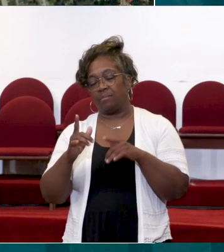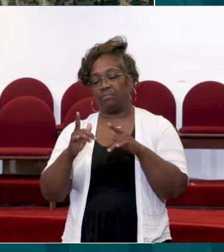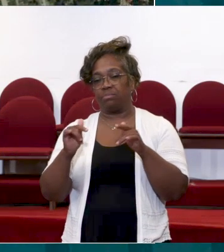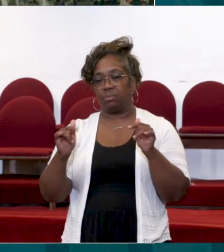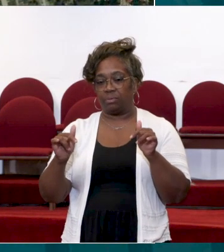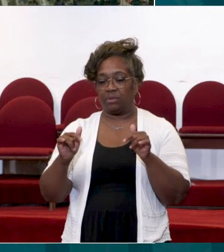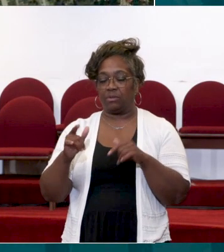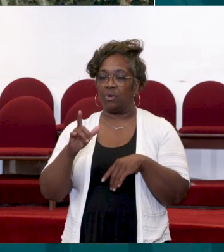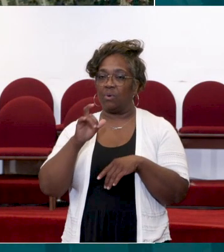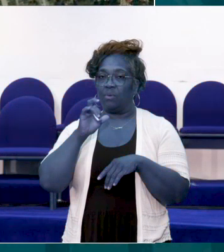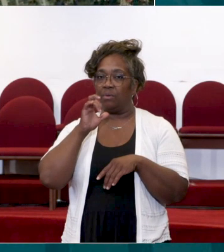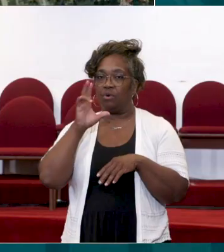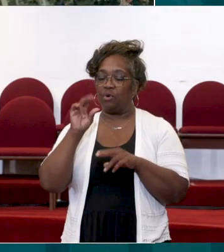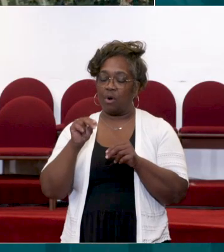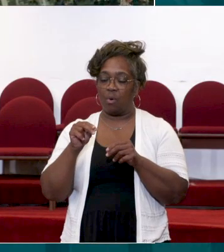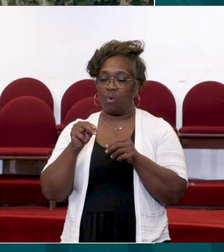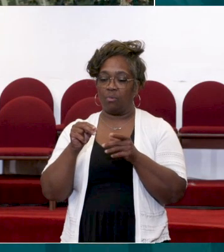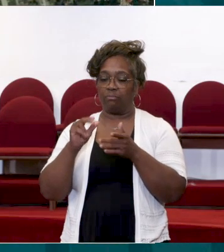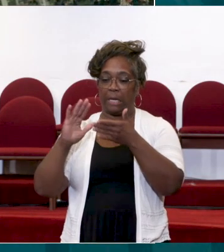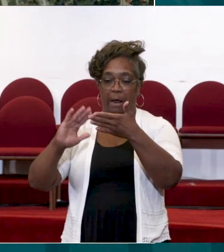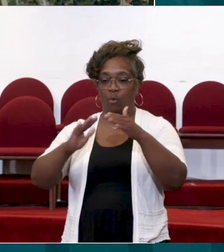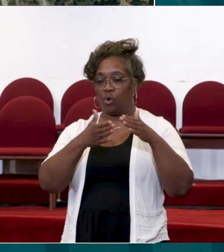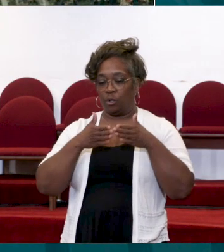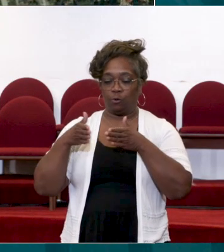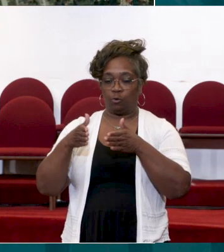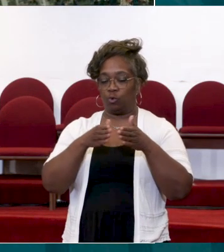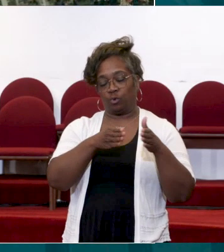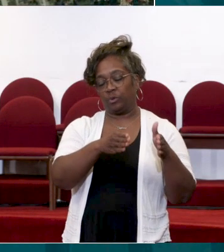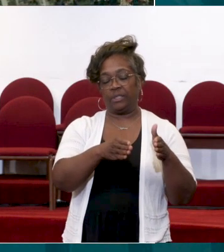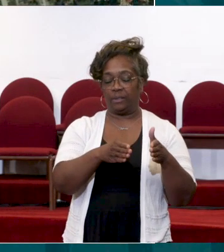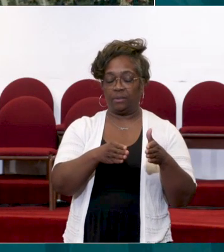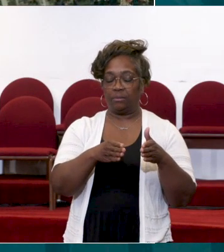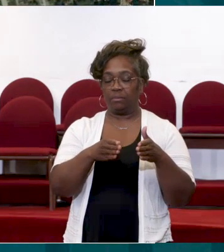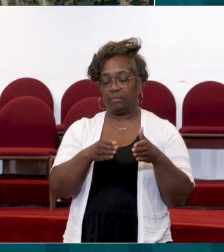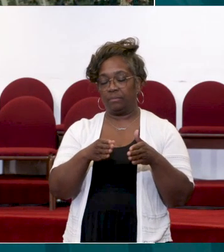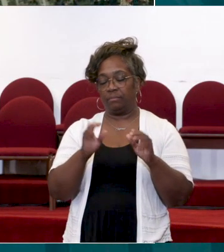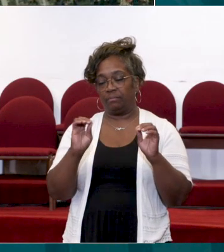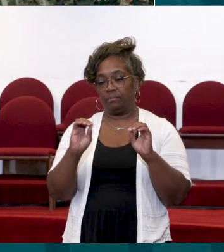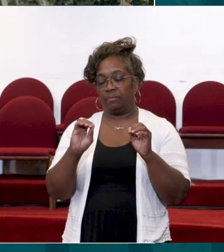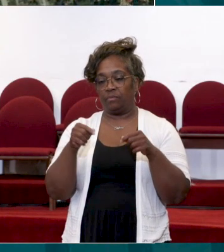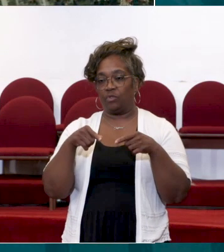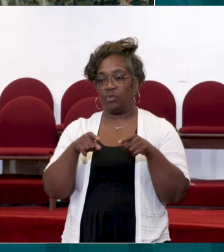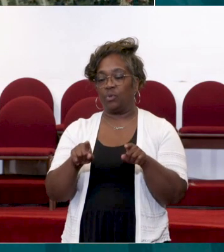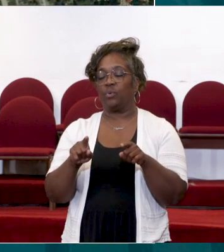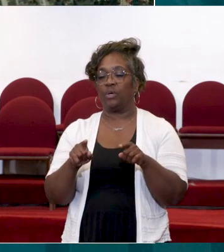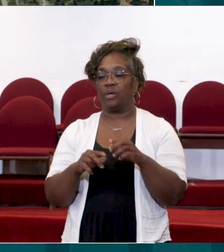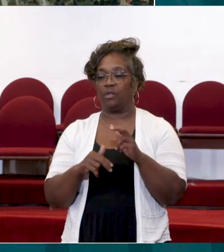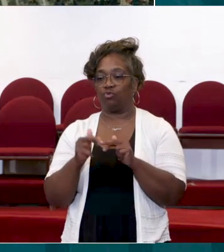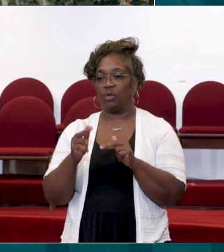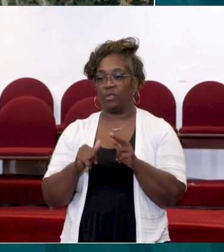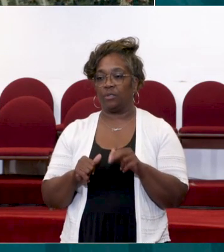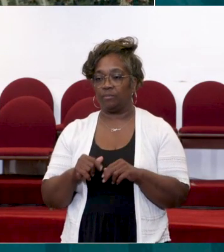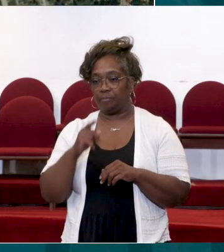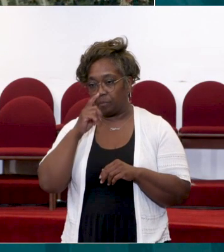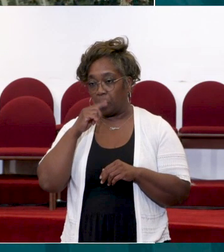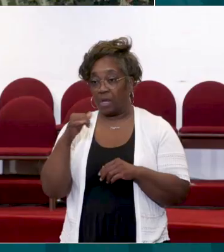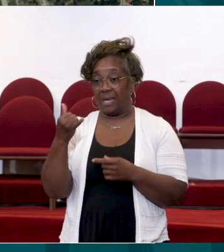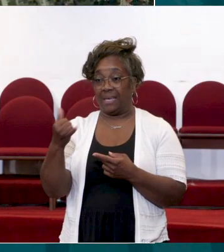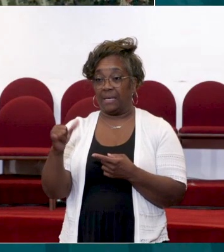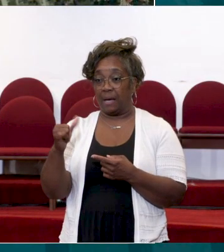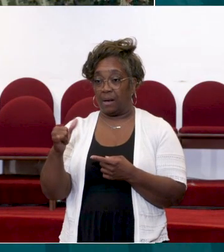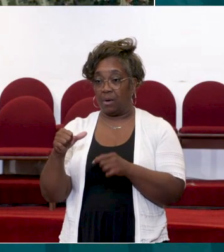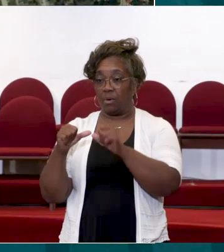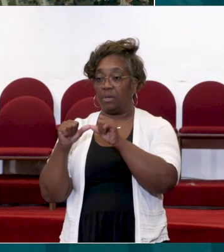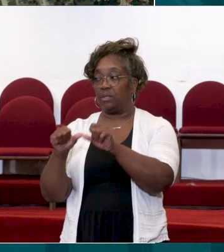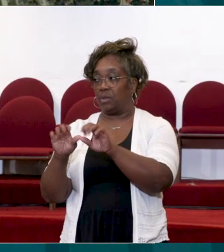construction. So the streets that are in yellow here, we're maintaining full access to, and the streets that are in purple on the map